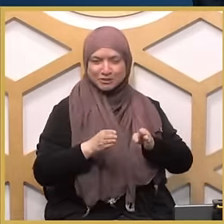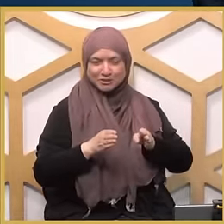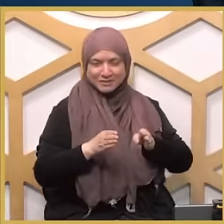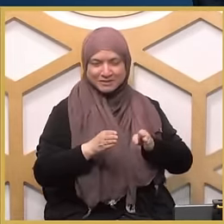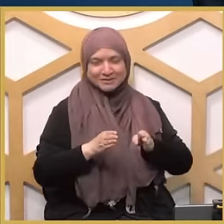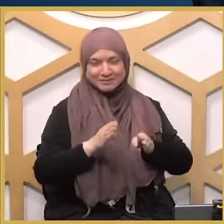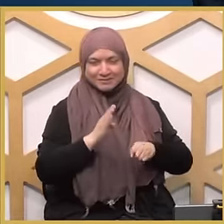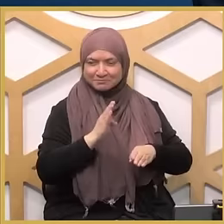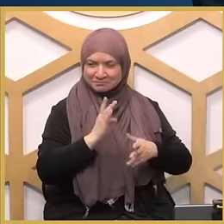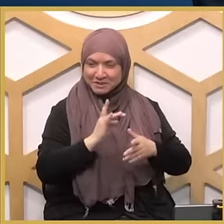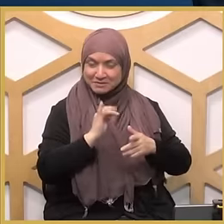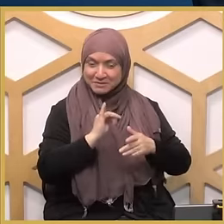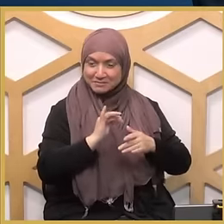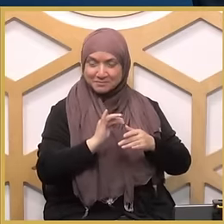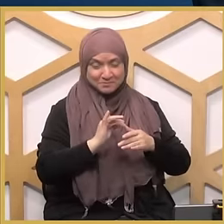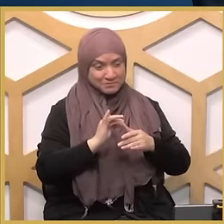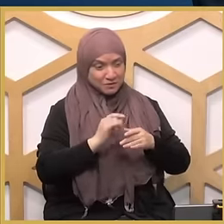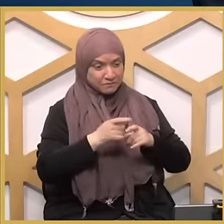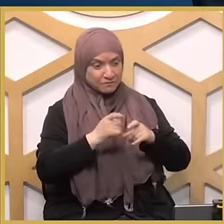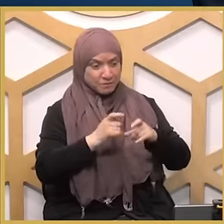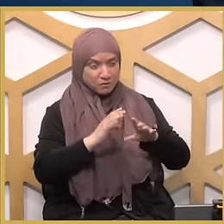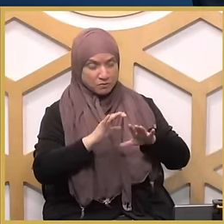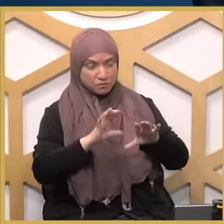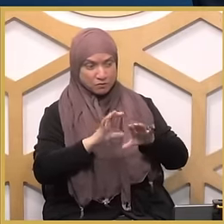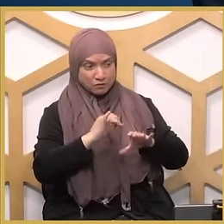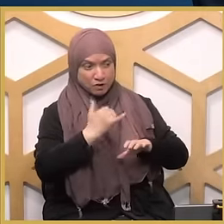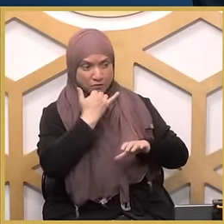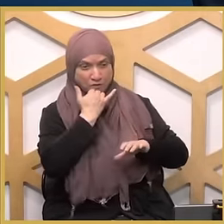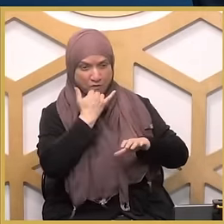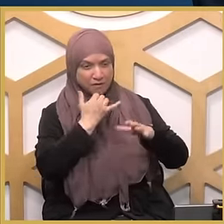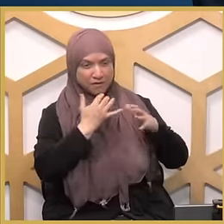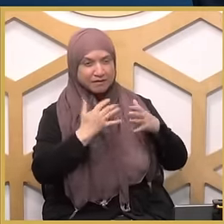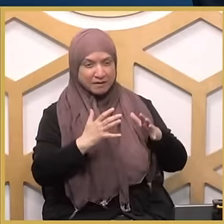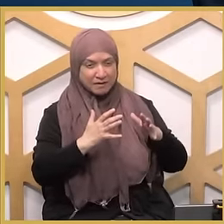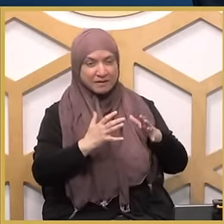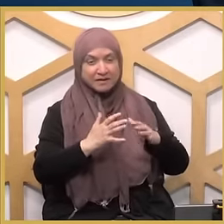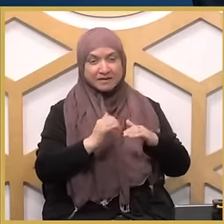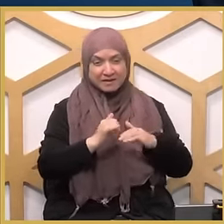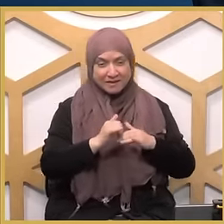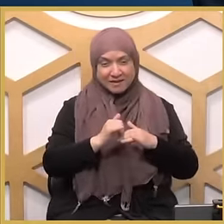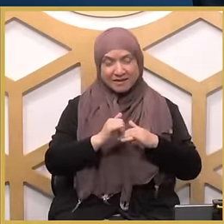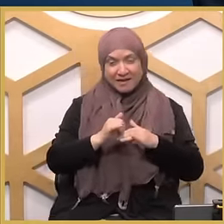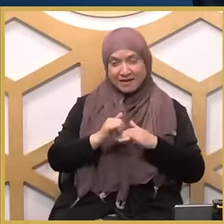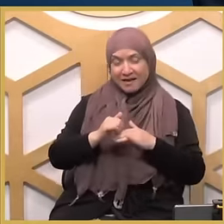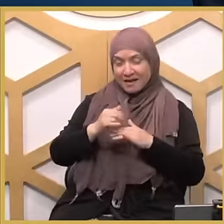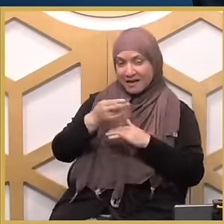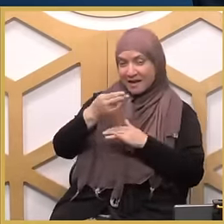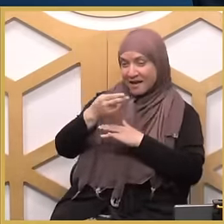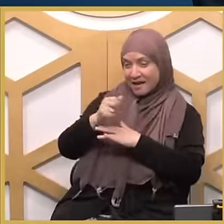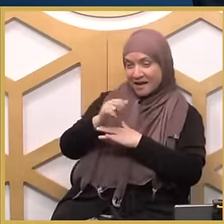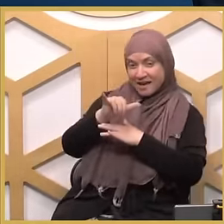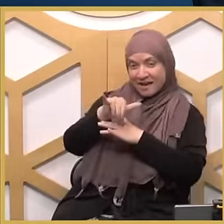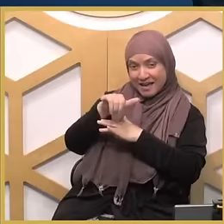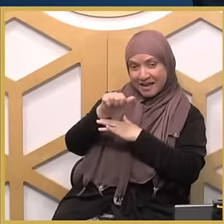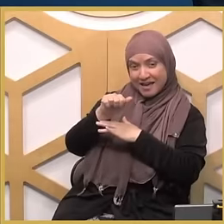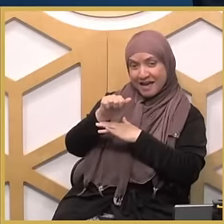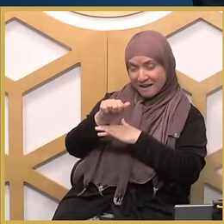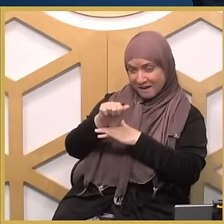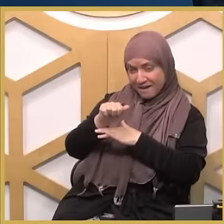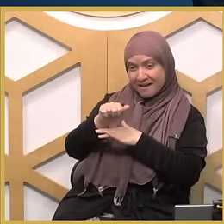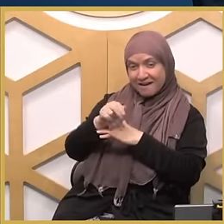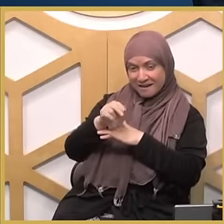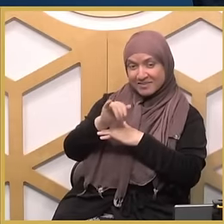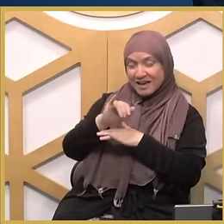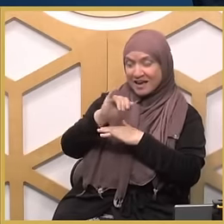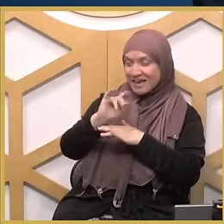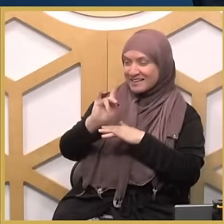a misunderstanding of haya. Many people, they think, you know, khajal is okay, meaning, you know, no, don't pray in front of everybody